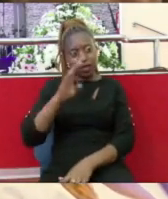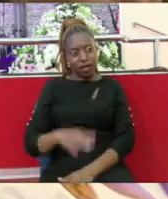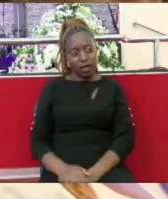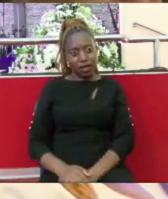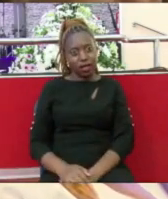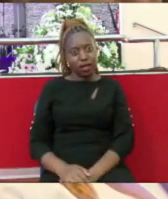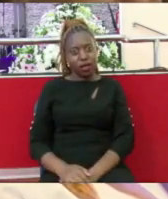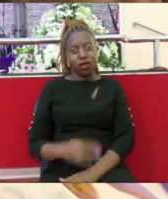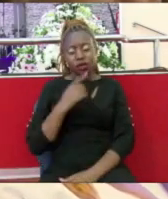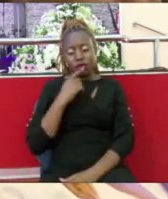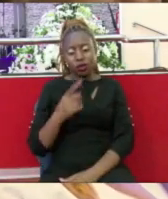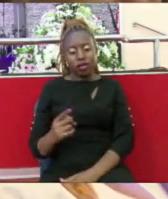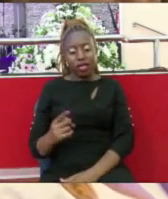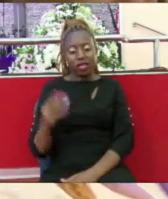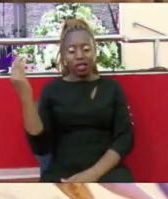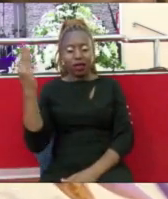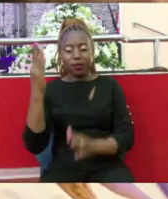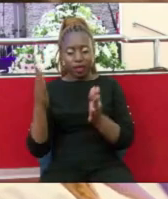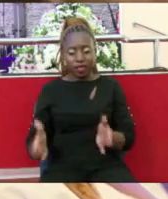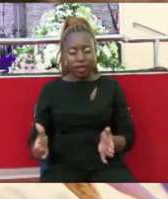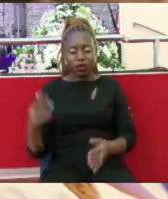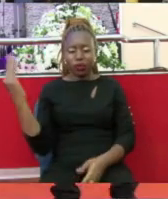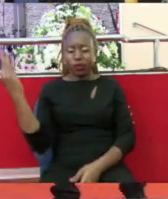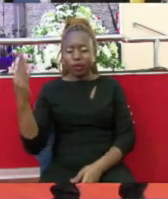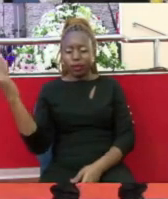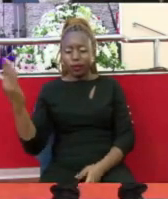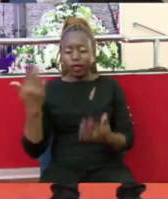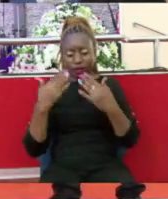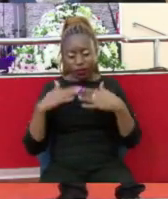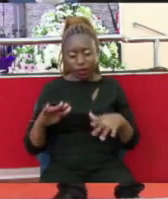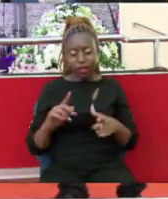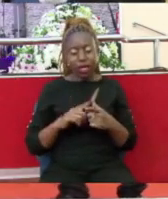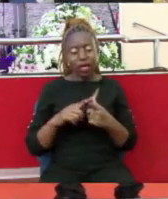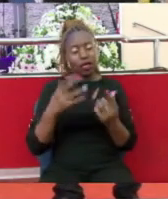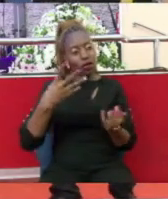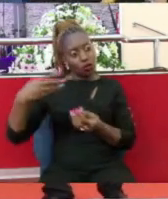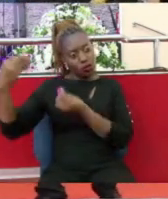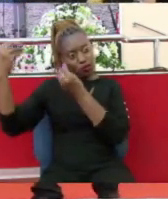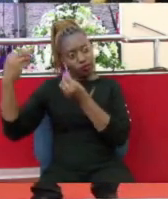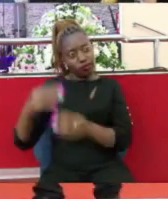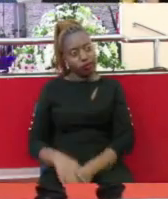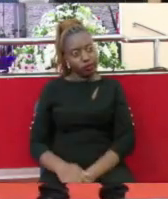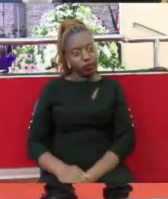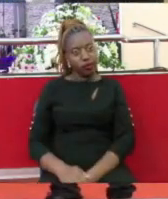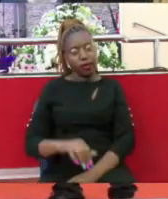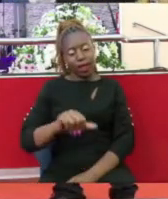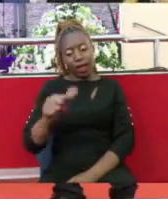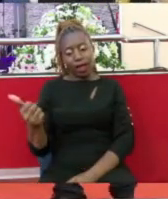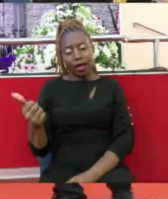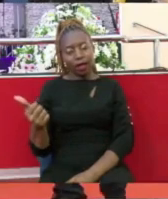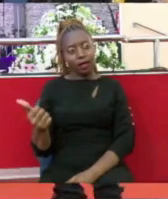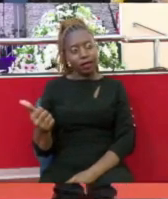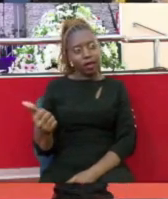preacher preach and finish. Anasema mhubiri hubiri wewe maliza. Let me go my way. Naenda nyumbani. Others are like those